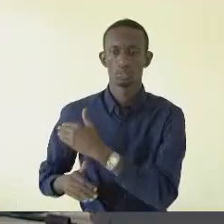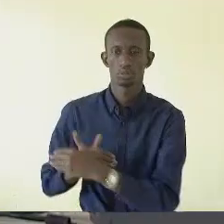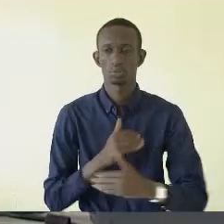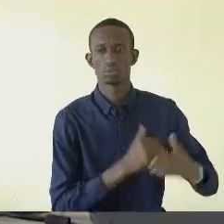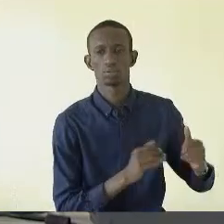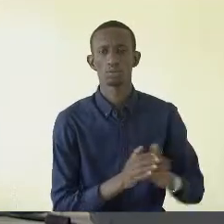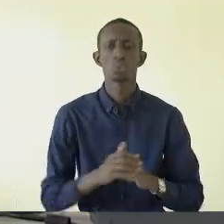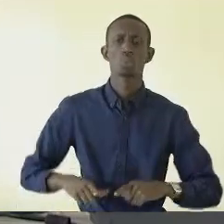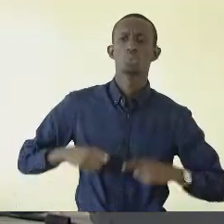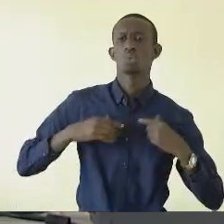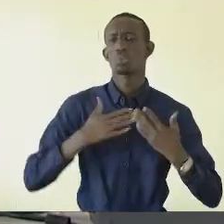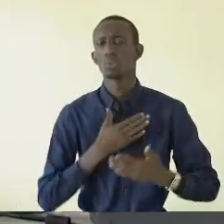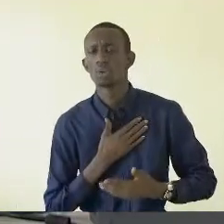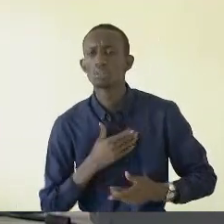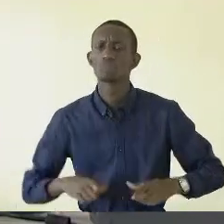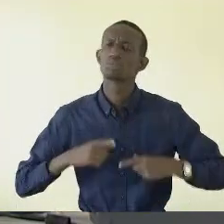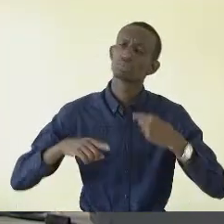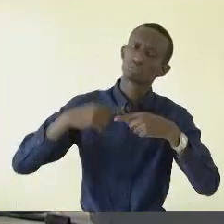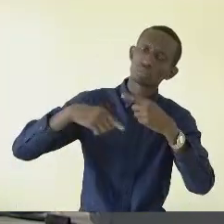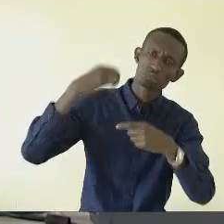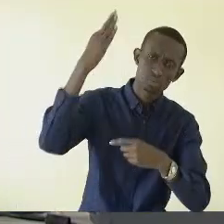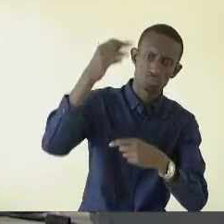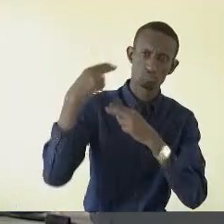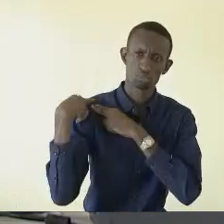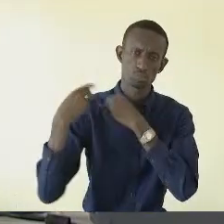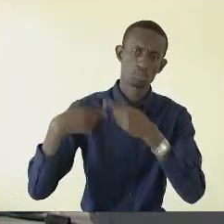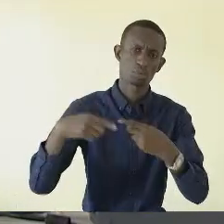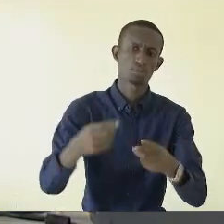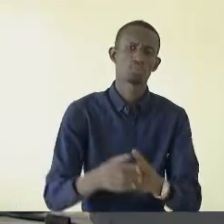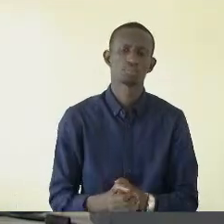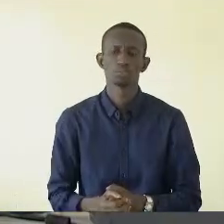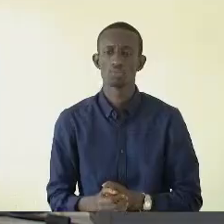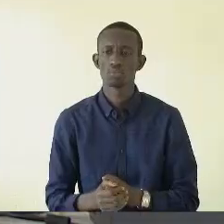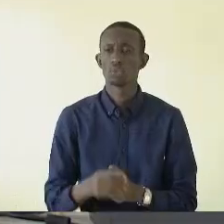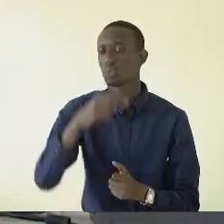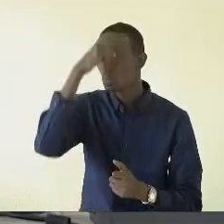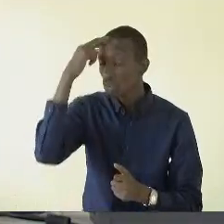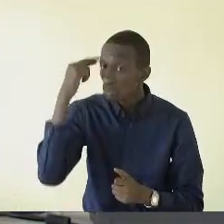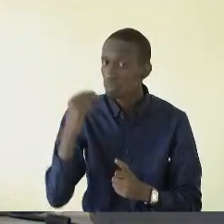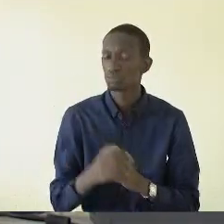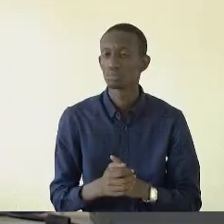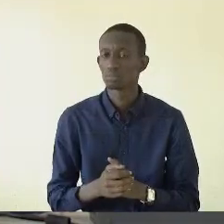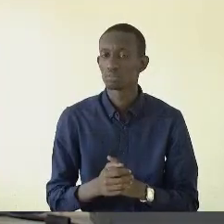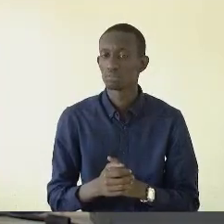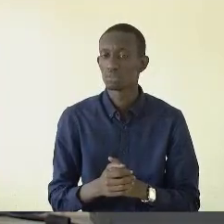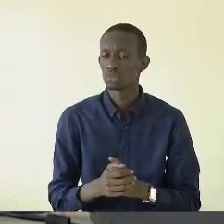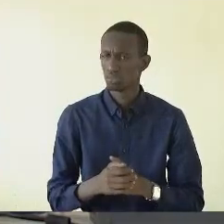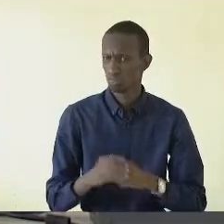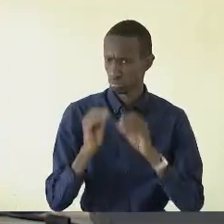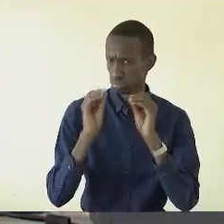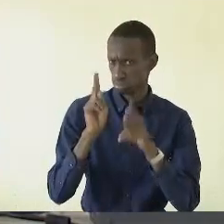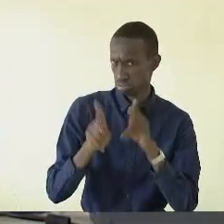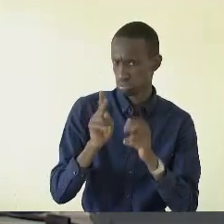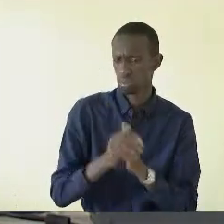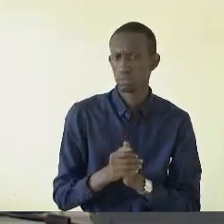health and for the health of the future generations. That's why we are encouraged to plant